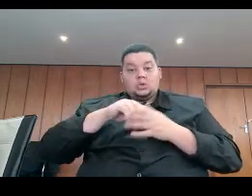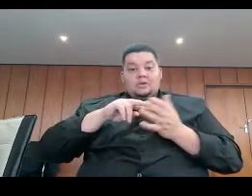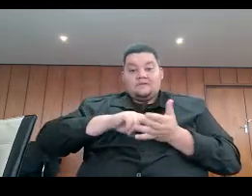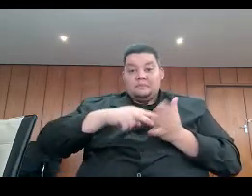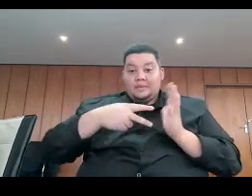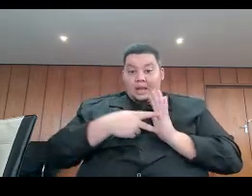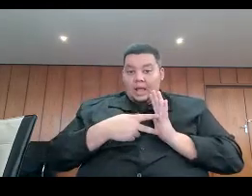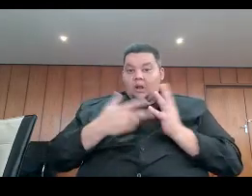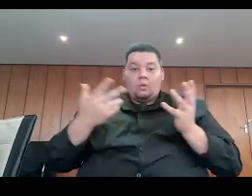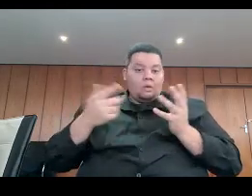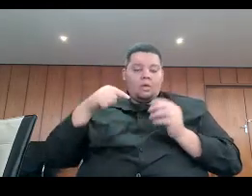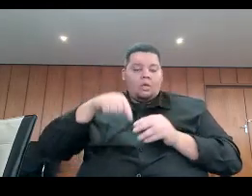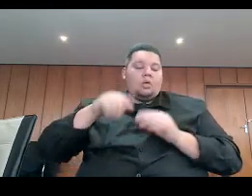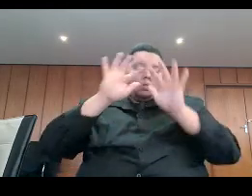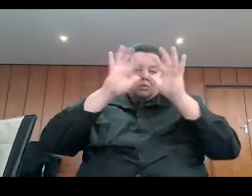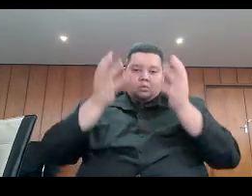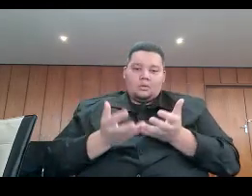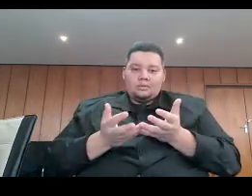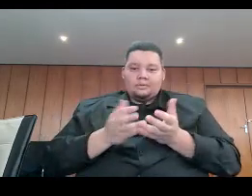plan in the world.